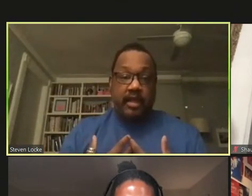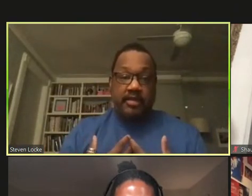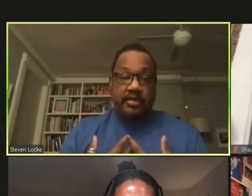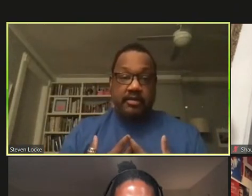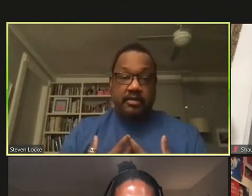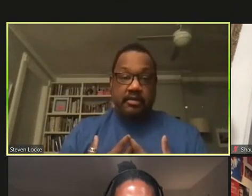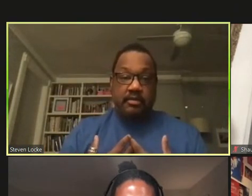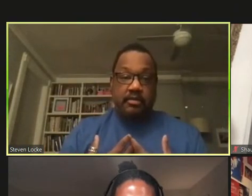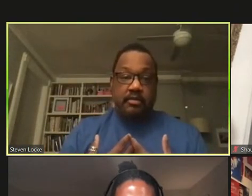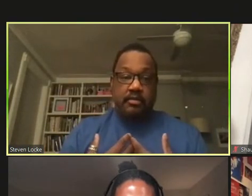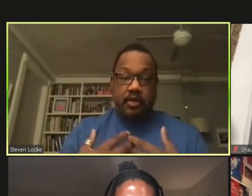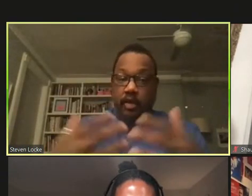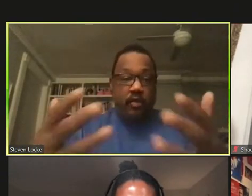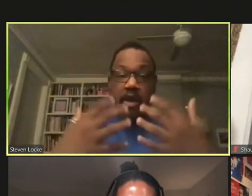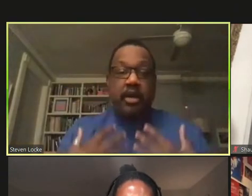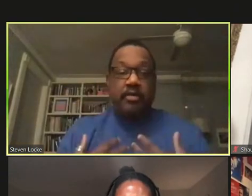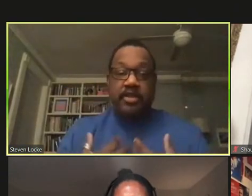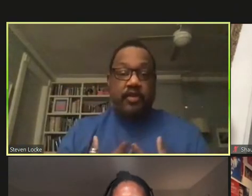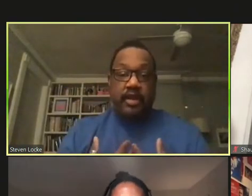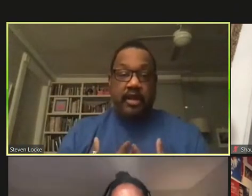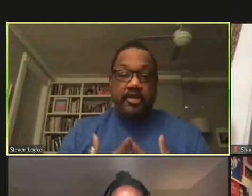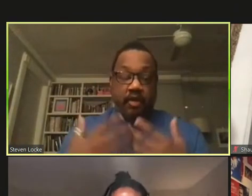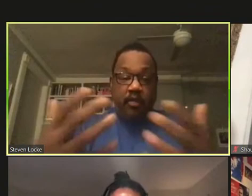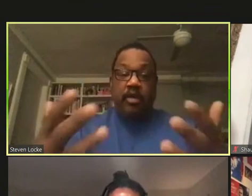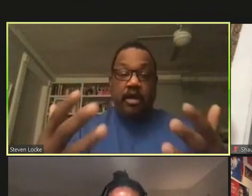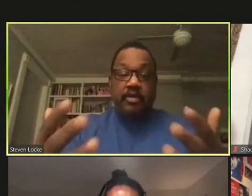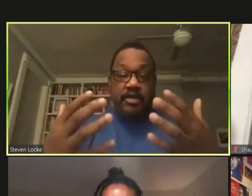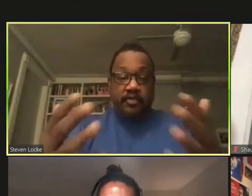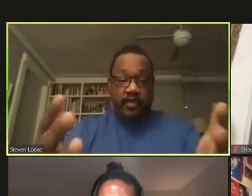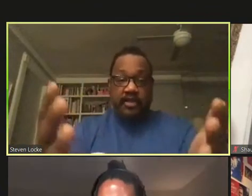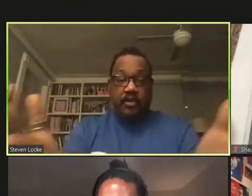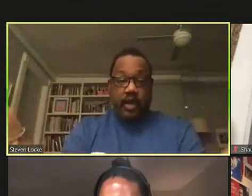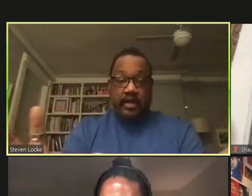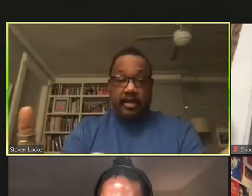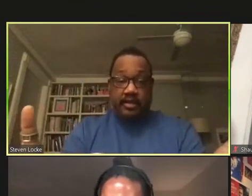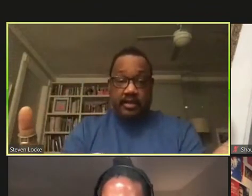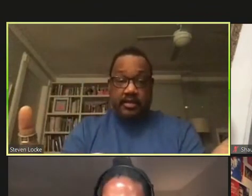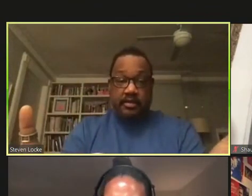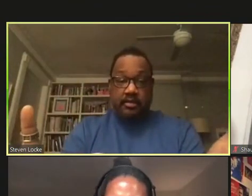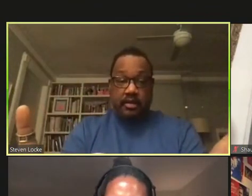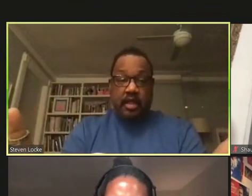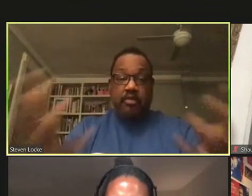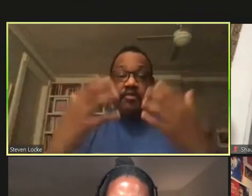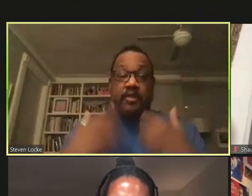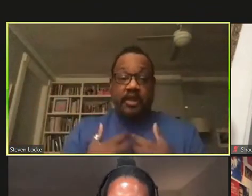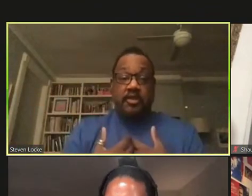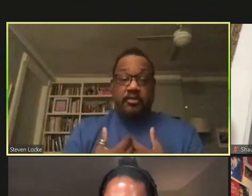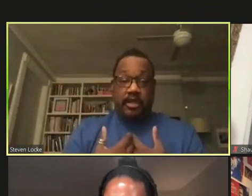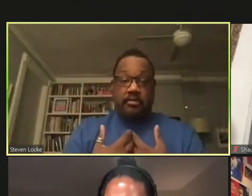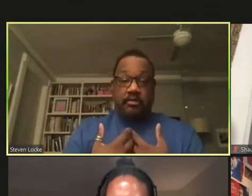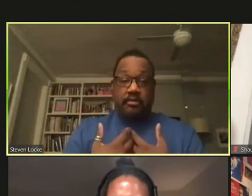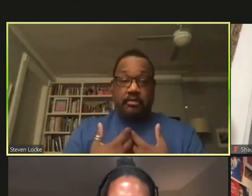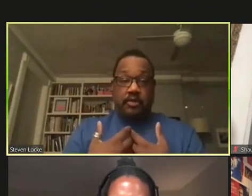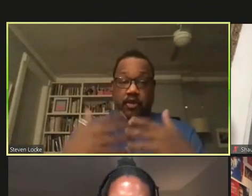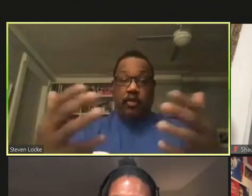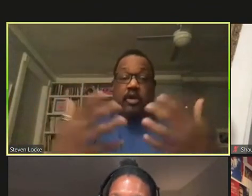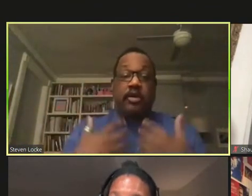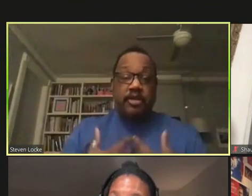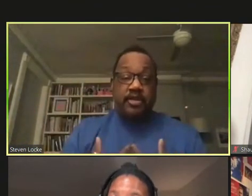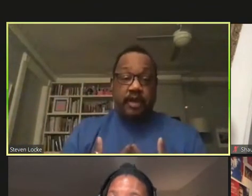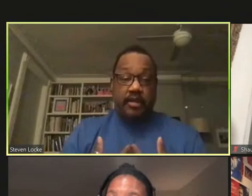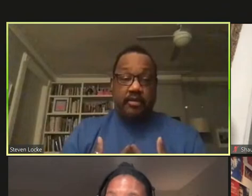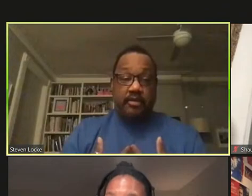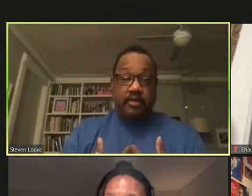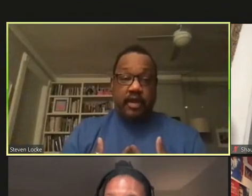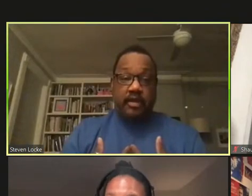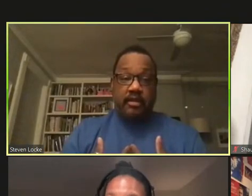with us. You are welcome to join us. You are welcome to surrender whiteness and be fully human. You're welcome to